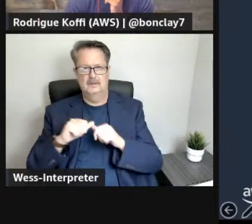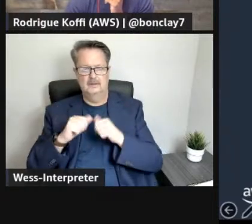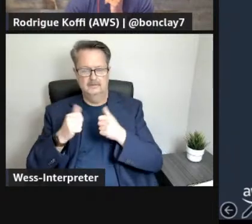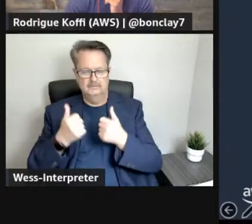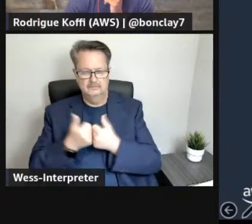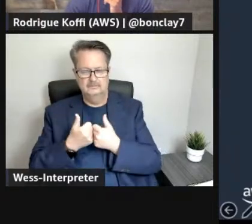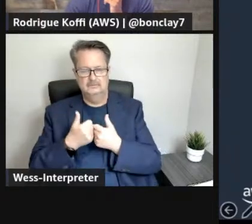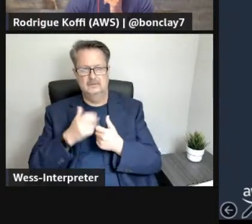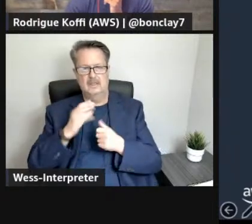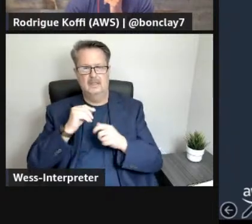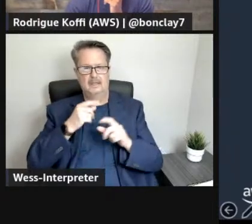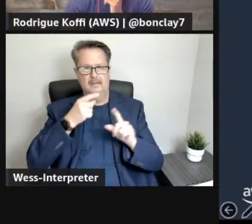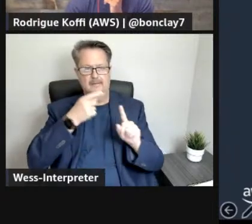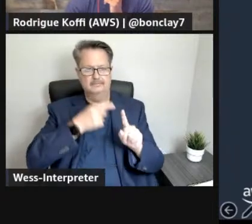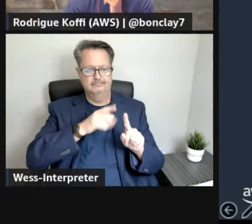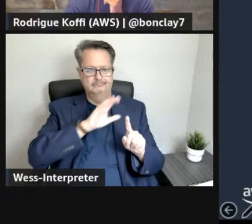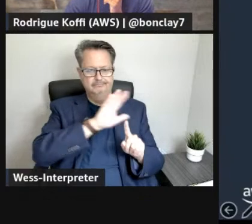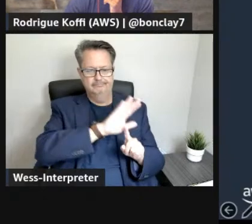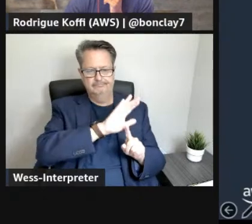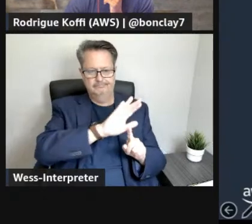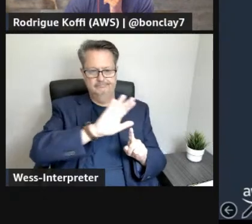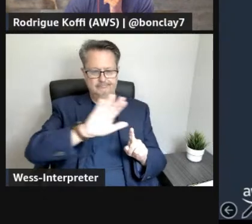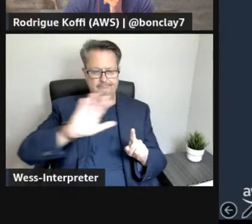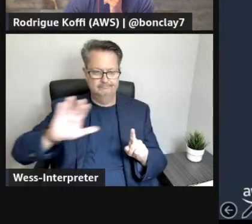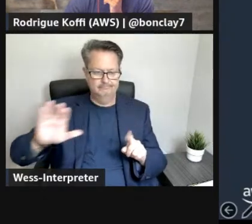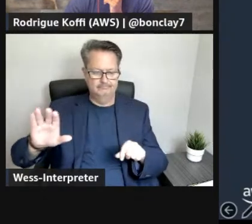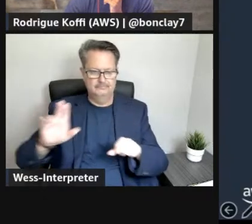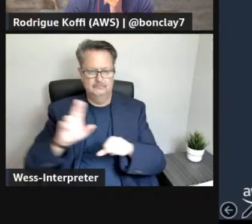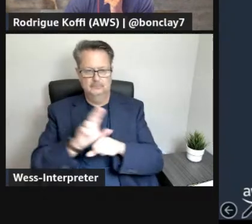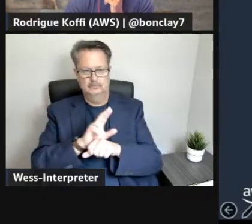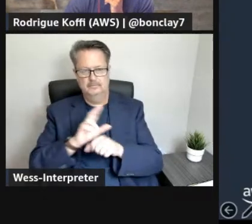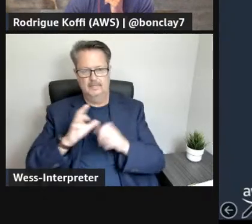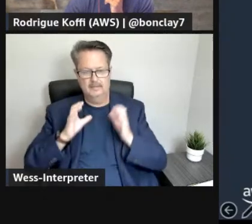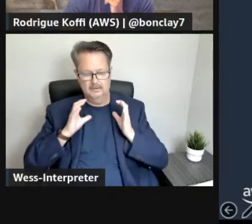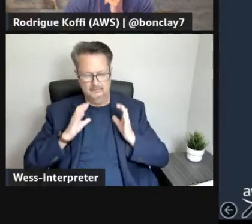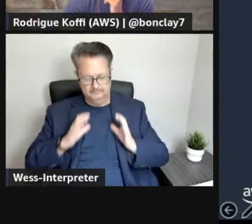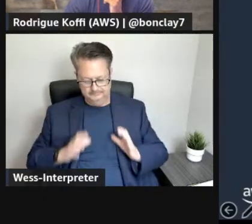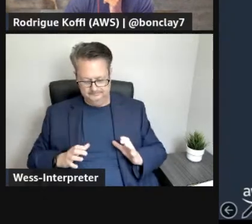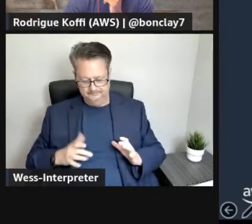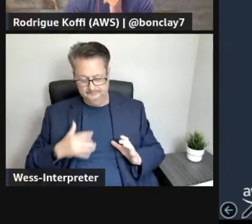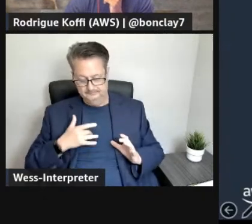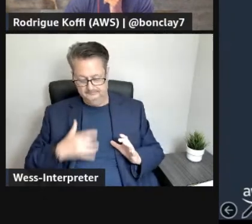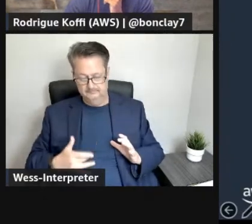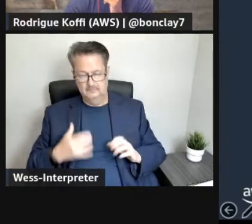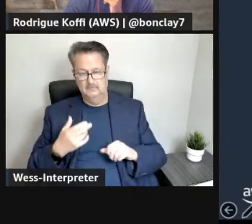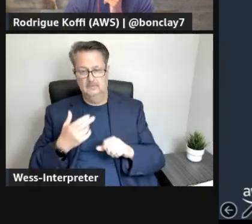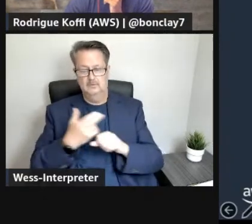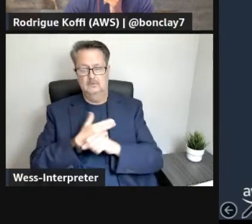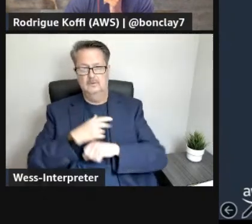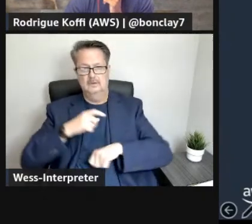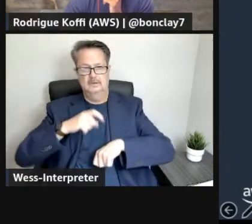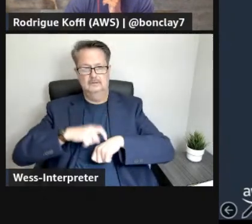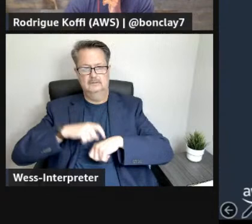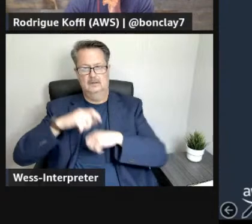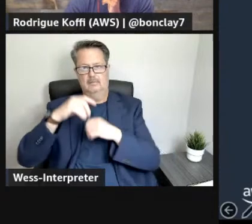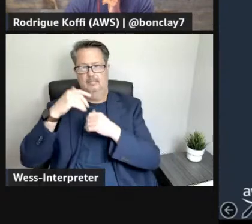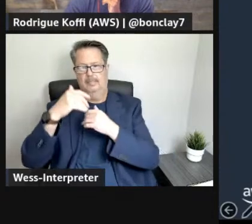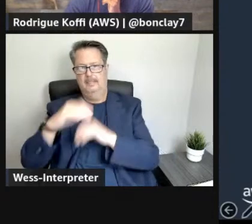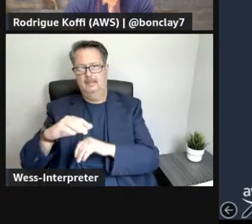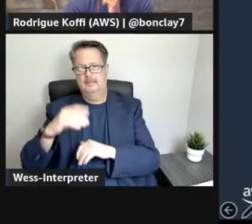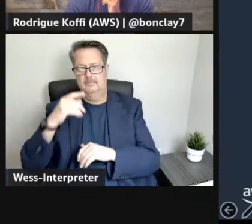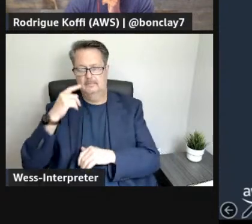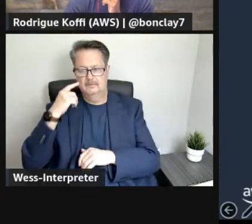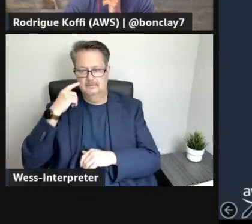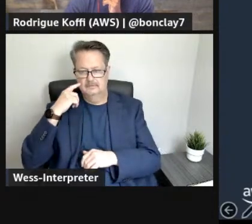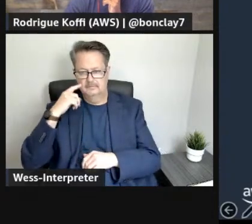agents used by our customers. And what it does is it sets standards on signal specification, the data